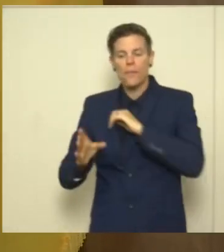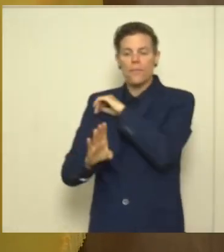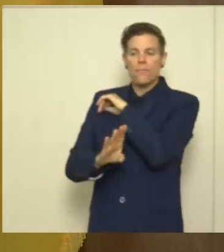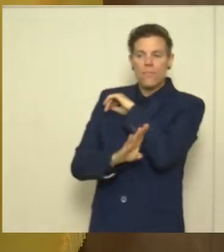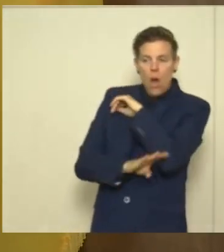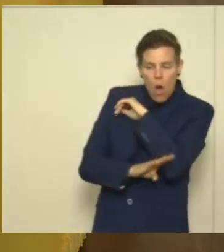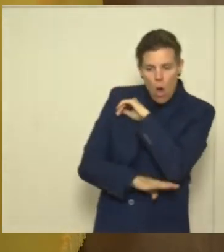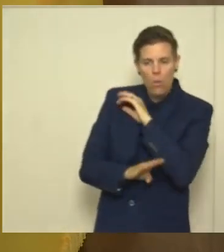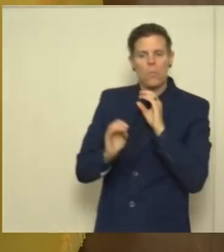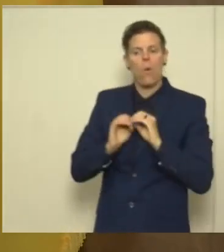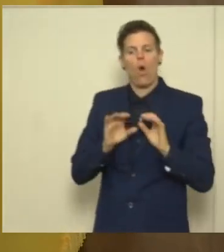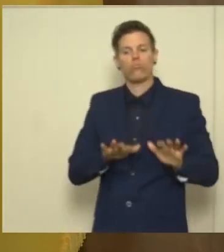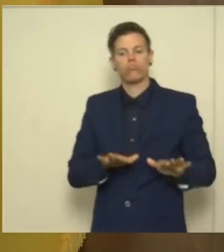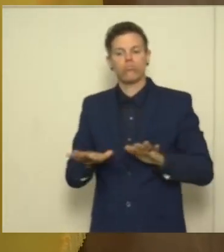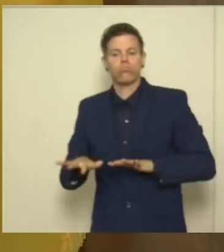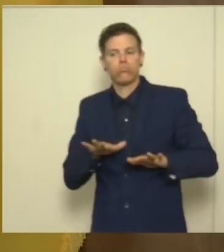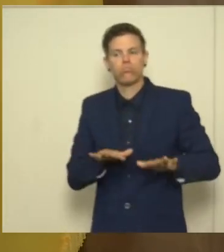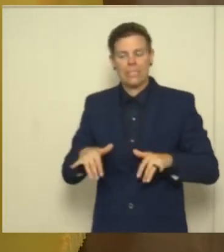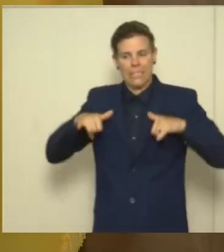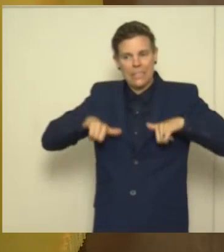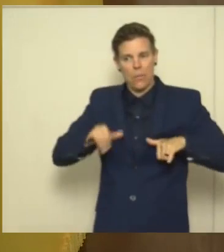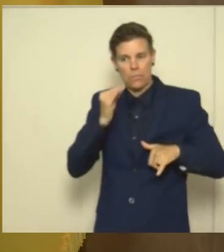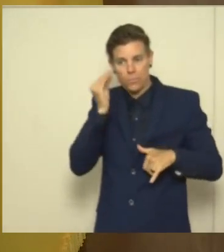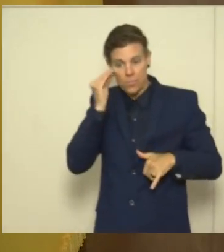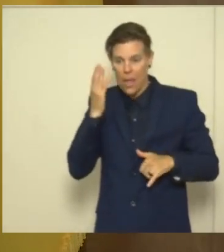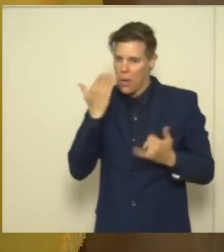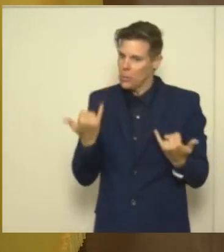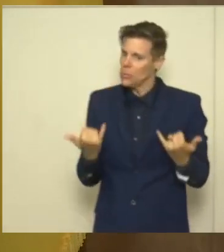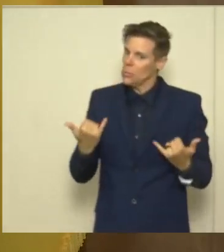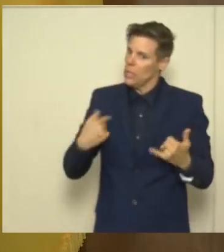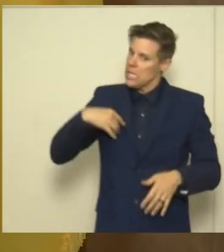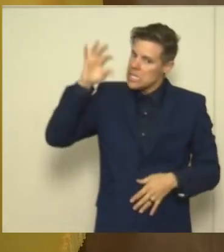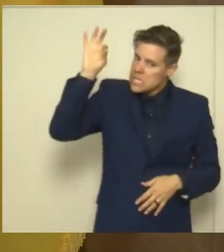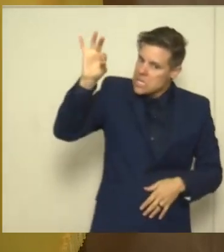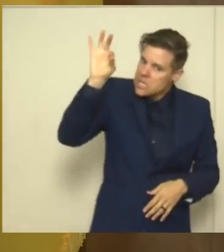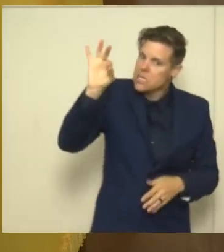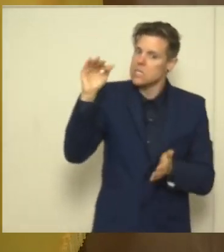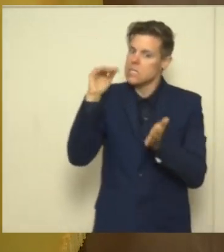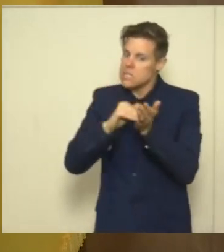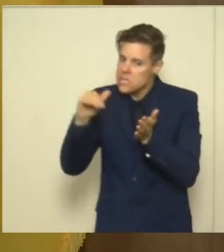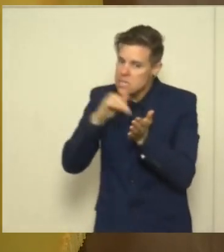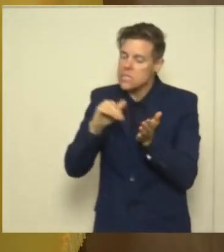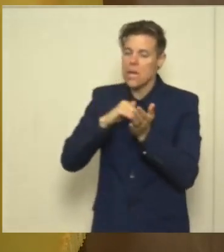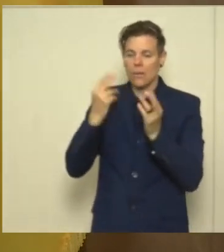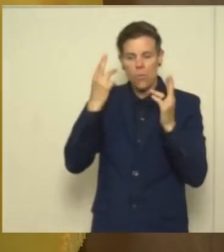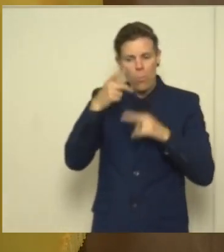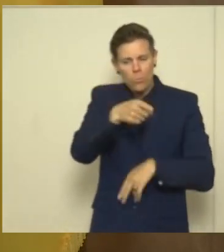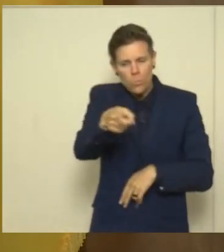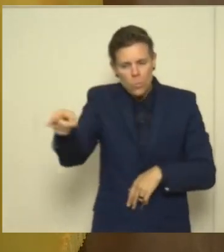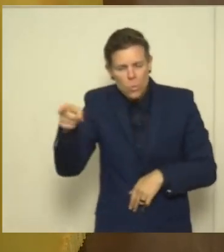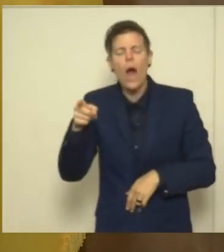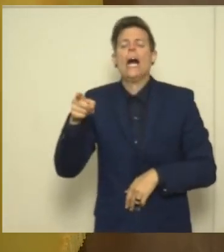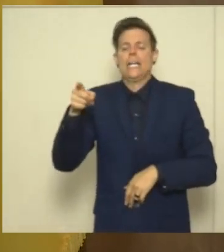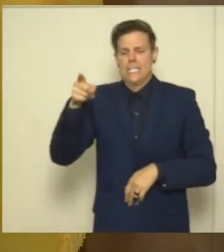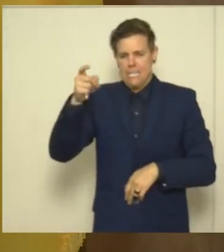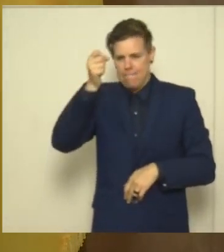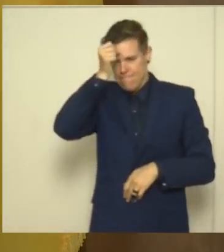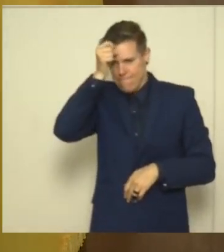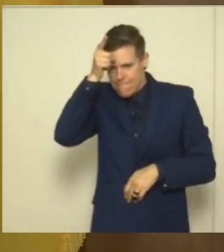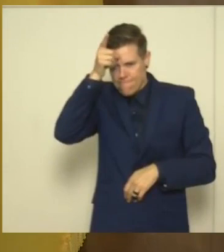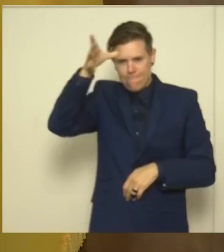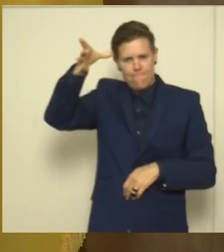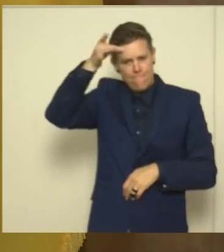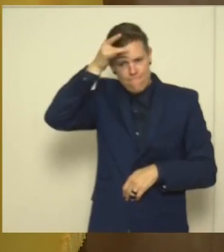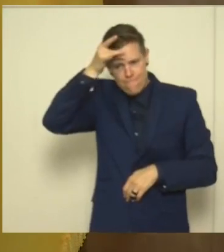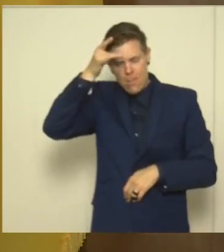wearing statewide and social distancing. We can go right back where we were, and then we can take a little more risk, and then we will